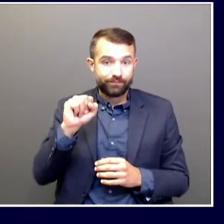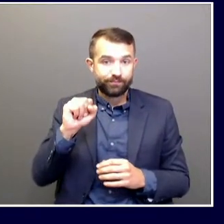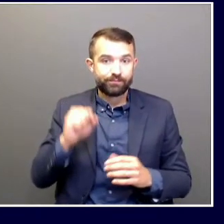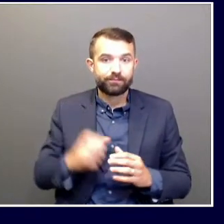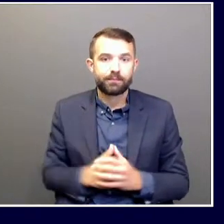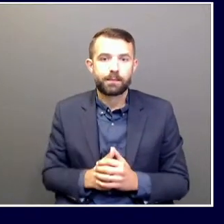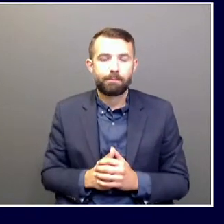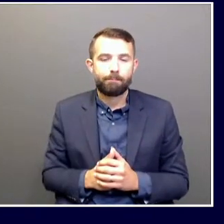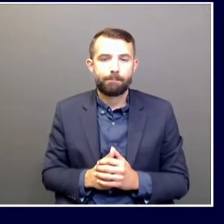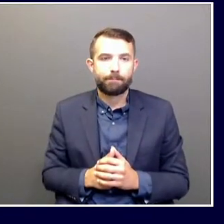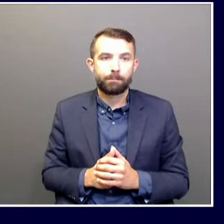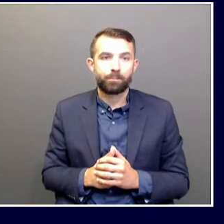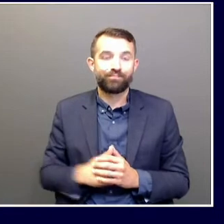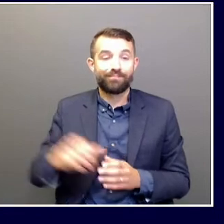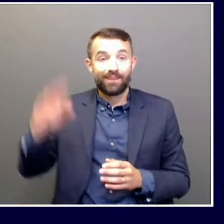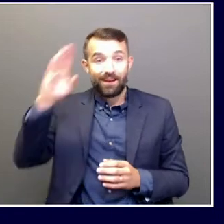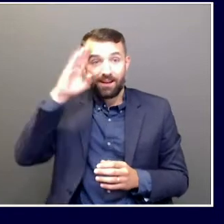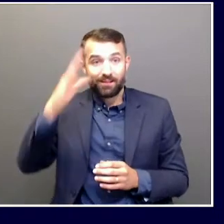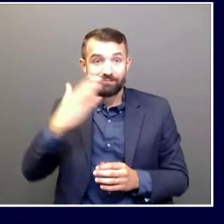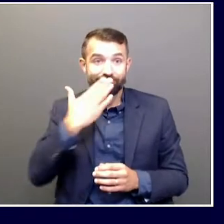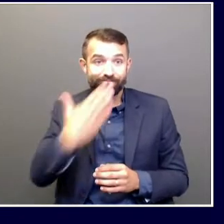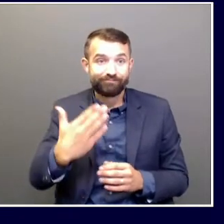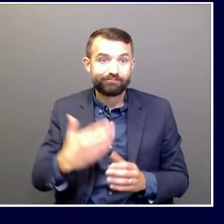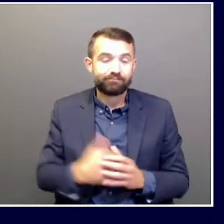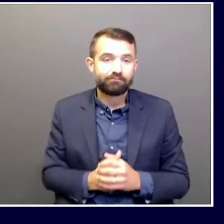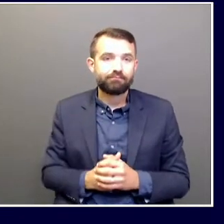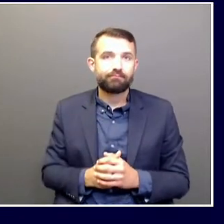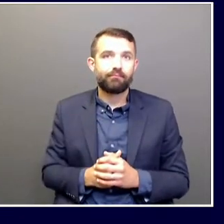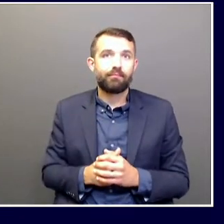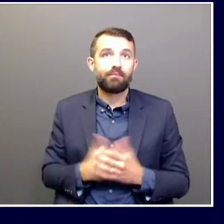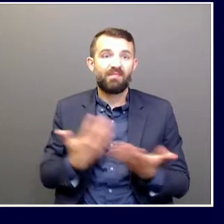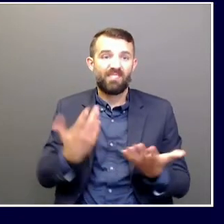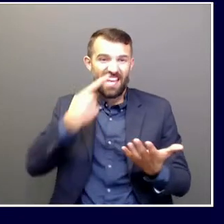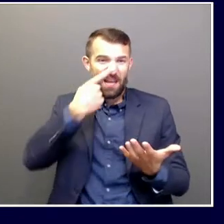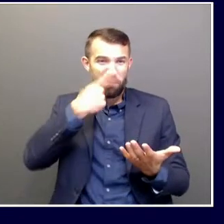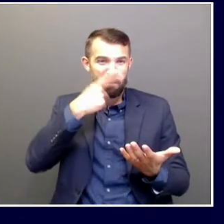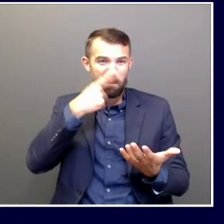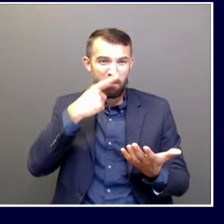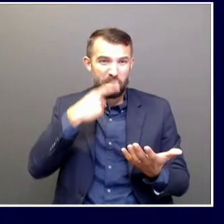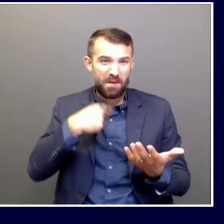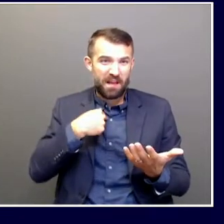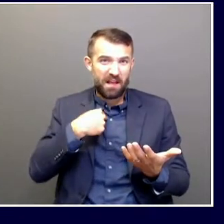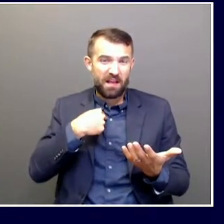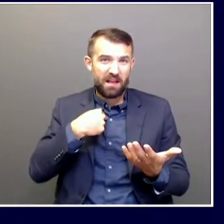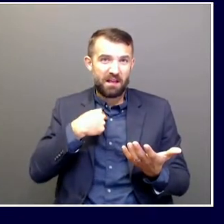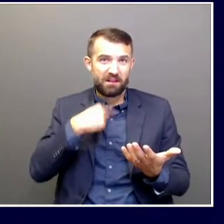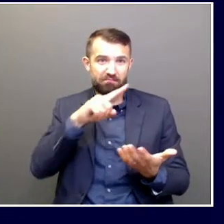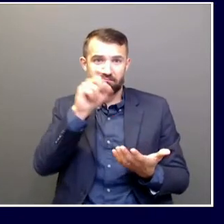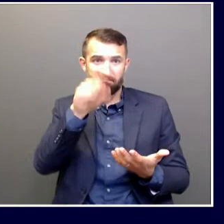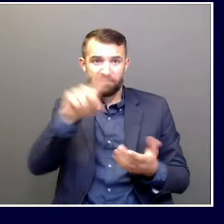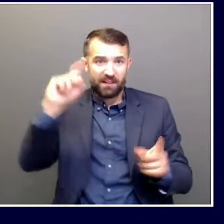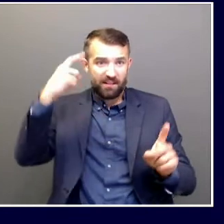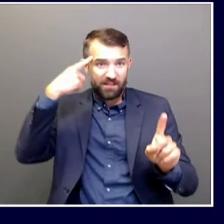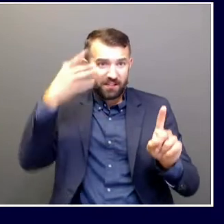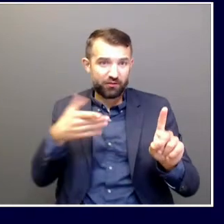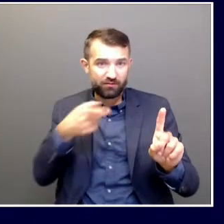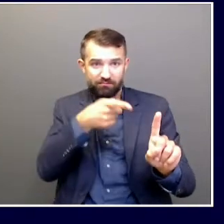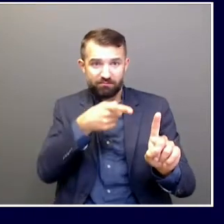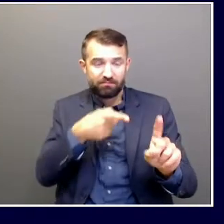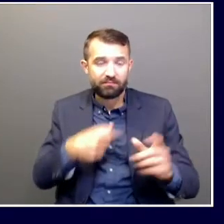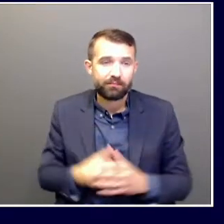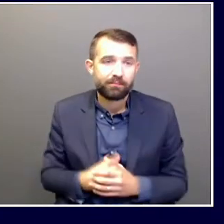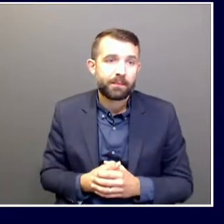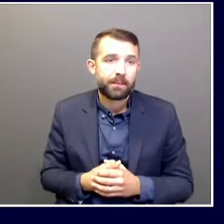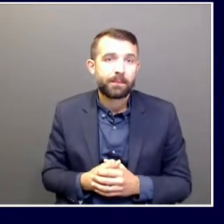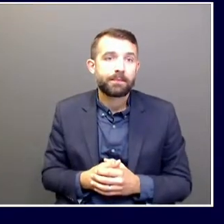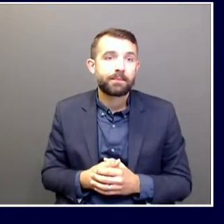Hi, everybody. Thanks for taking our questions today. If you don't mind, I'd like to ask Governor Mills a quick question. Governor Mills, we